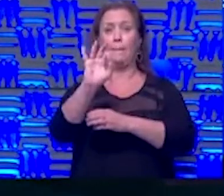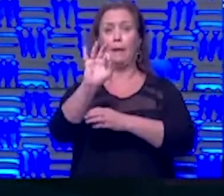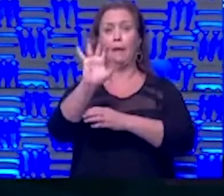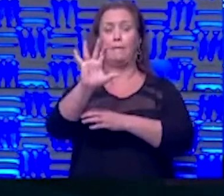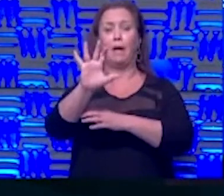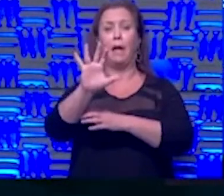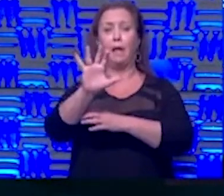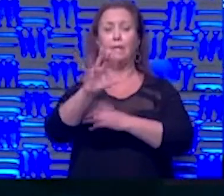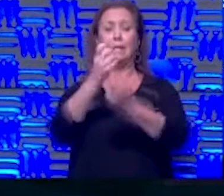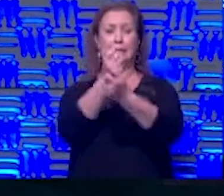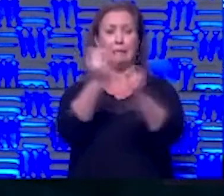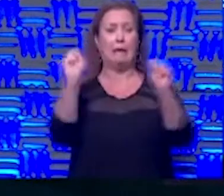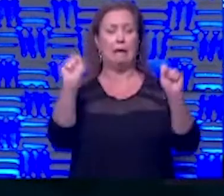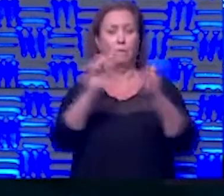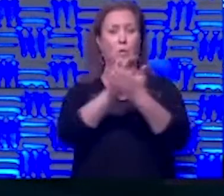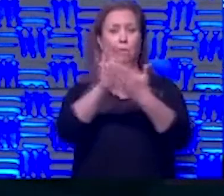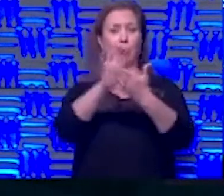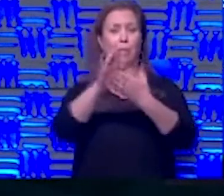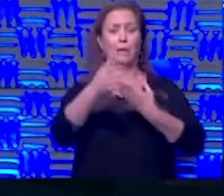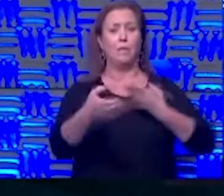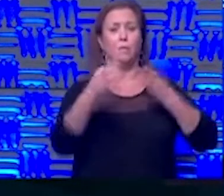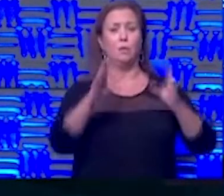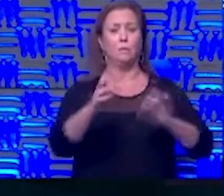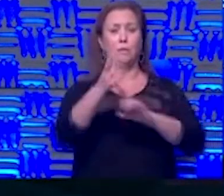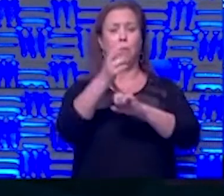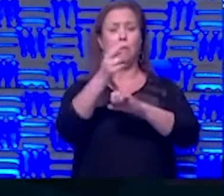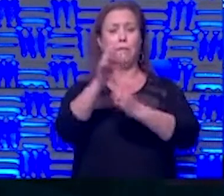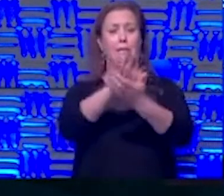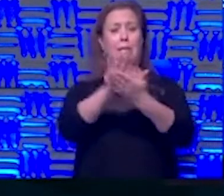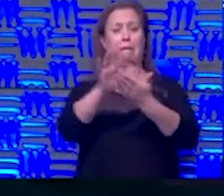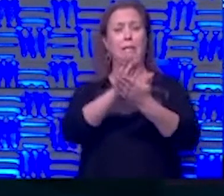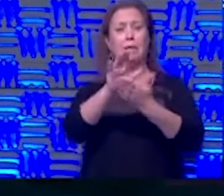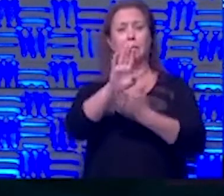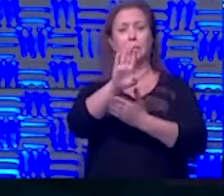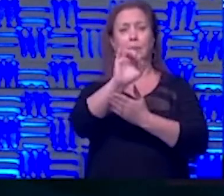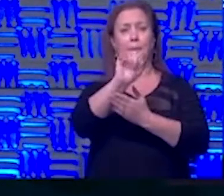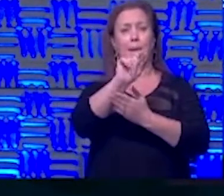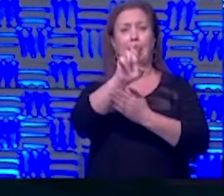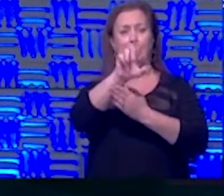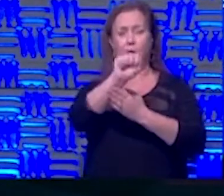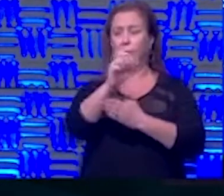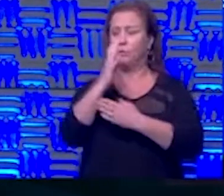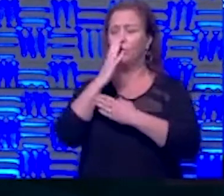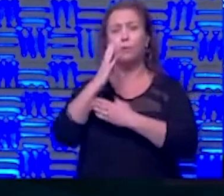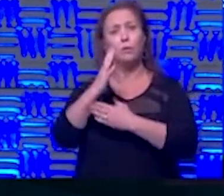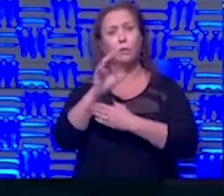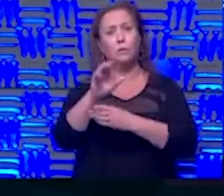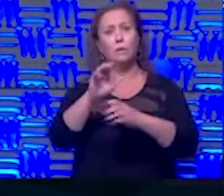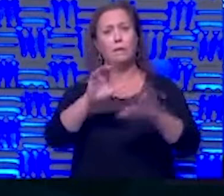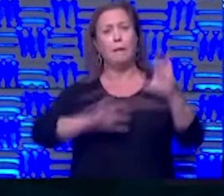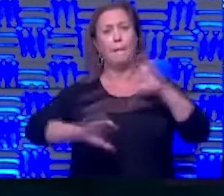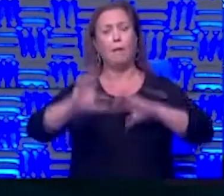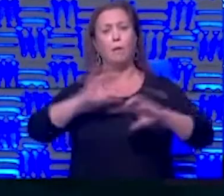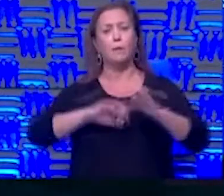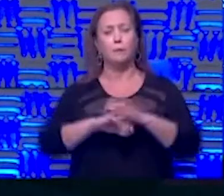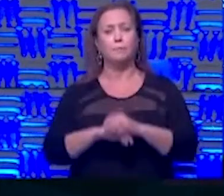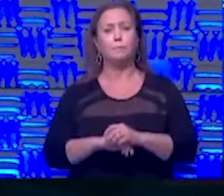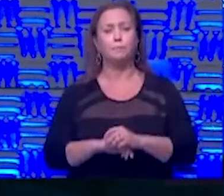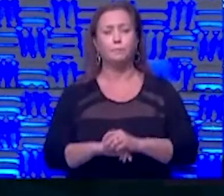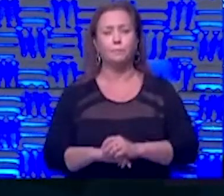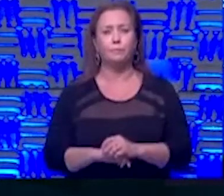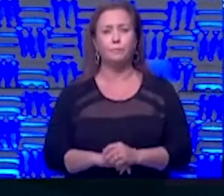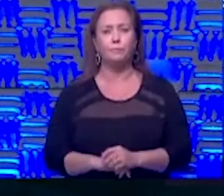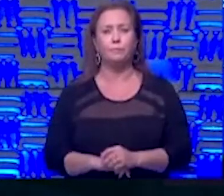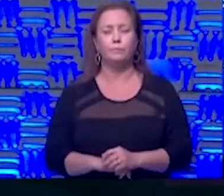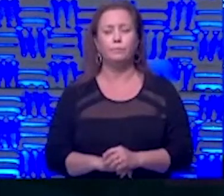and pretty darn safe when you're cleaning those rooms like that. It kills viruses, kills up bacteria. Probably a good thing. Yeah, you would expect